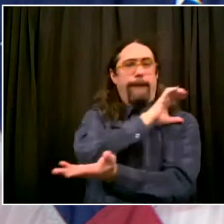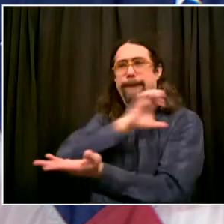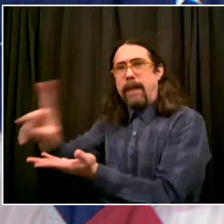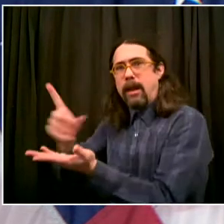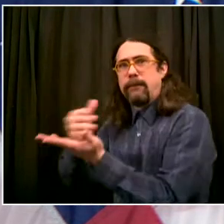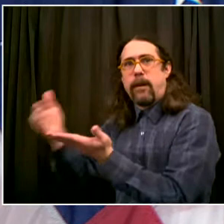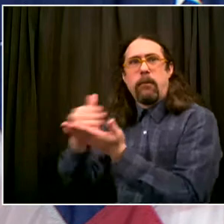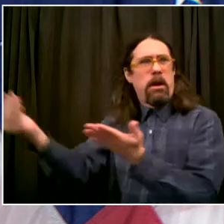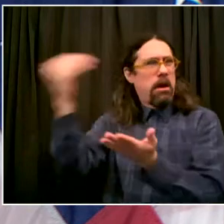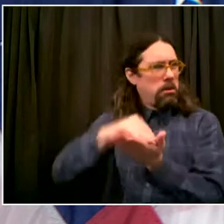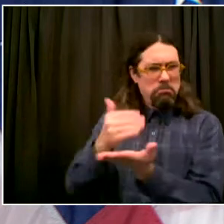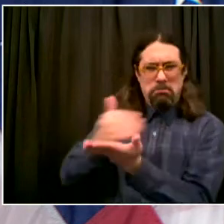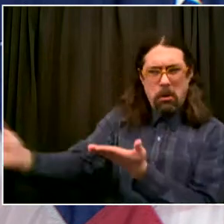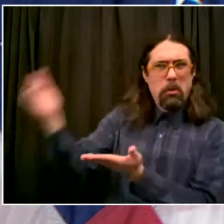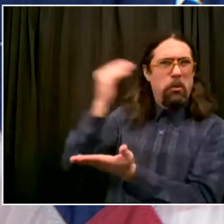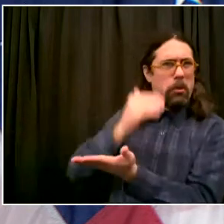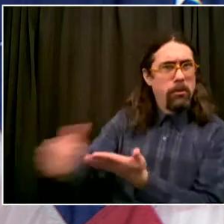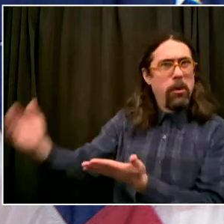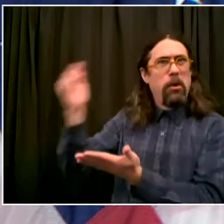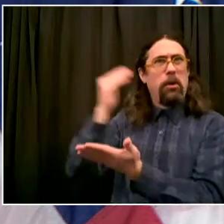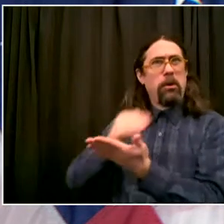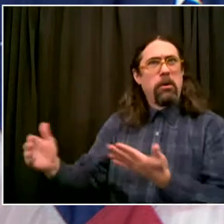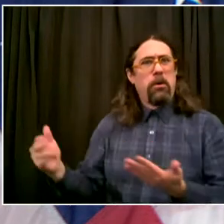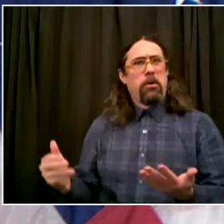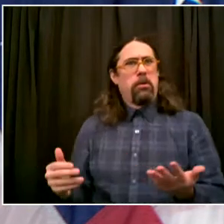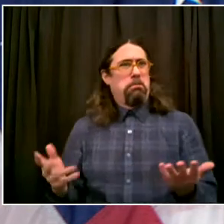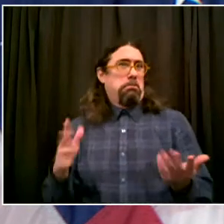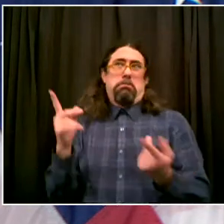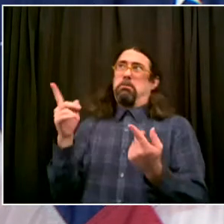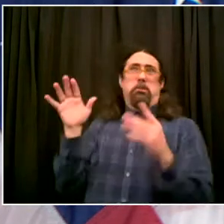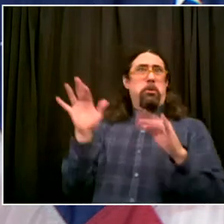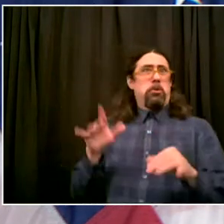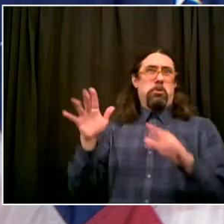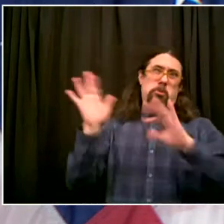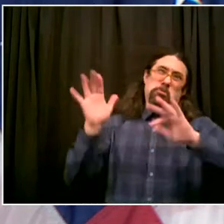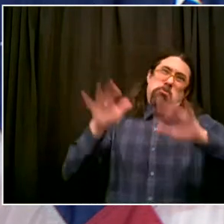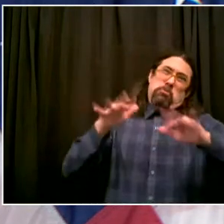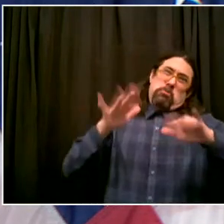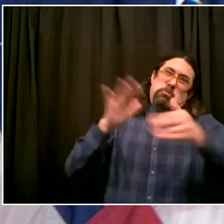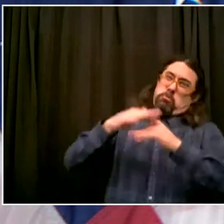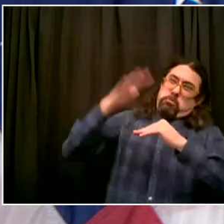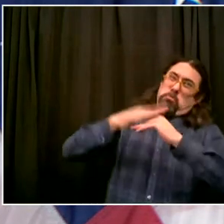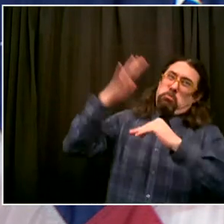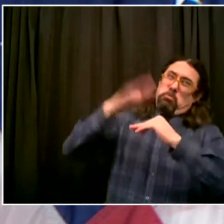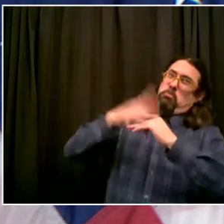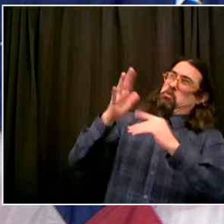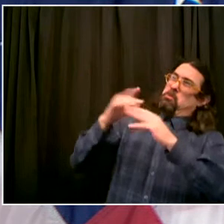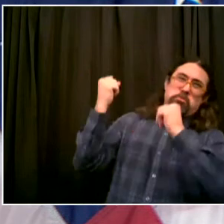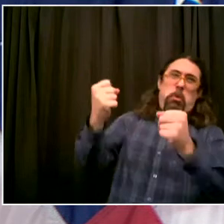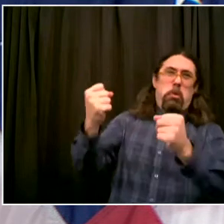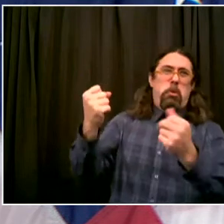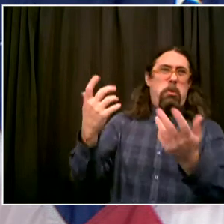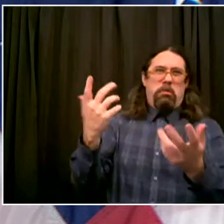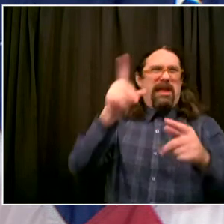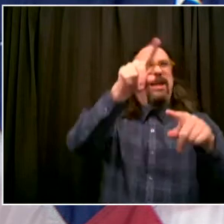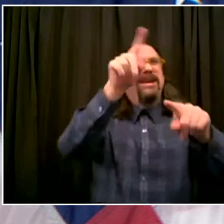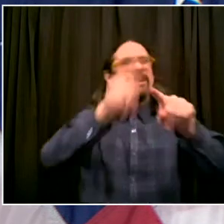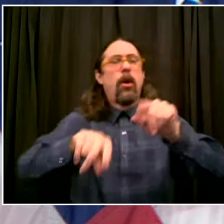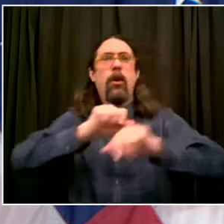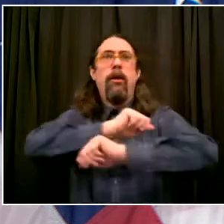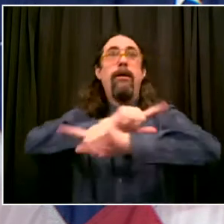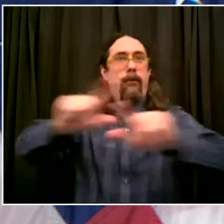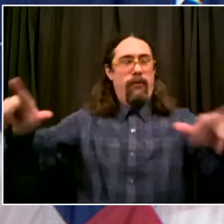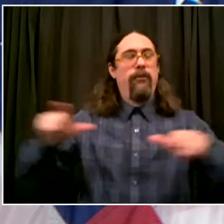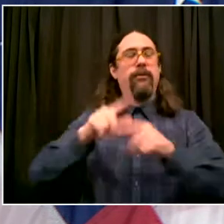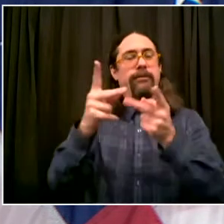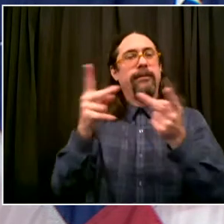patient with us. We're coming. And being a former Queens resident for a very long time, I know the challenges in Queens, and